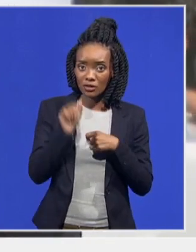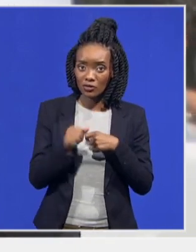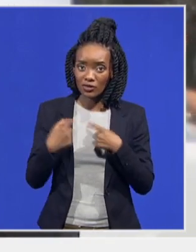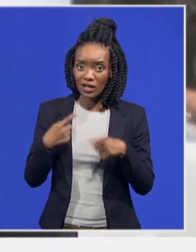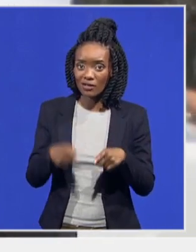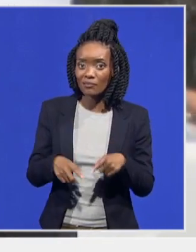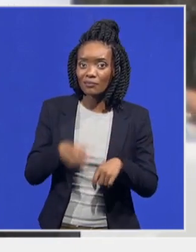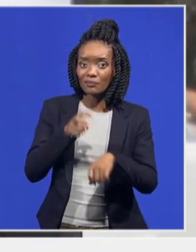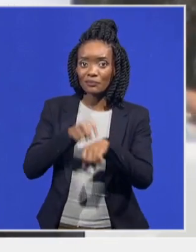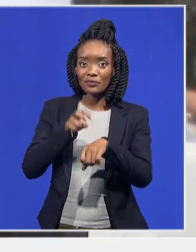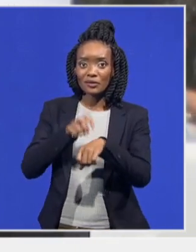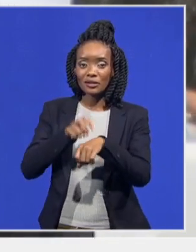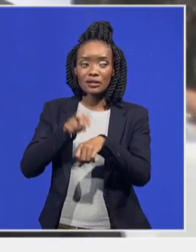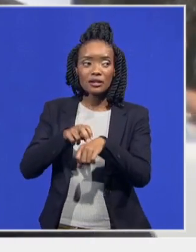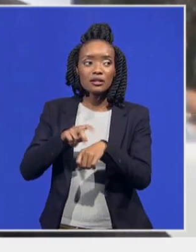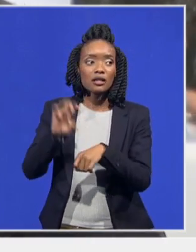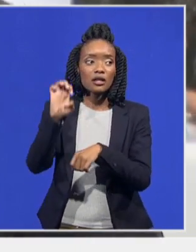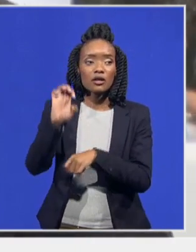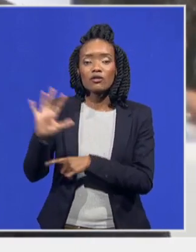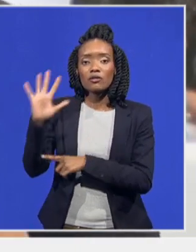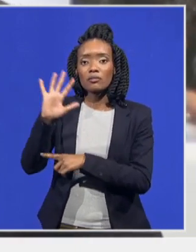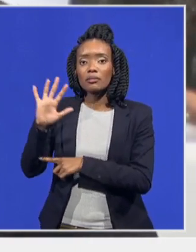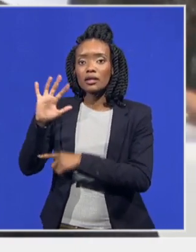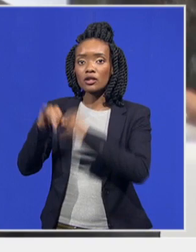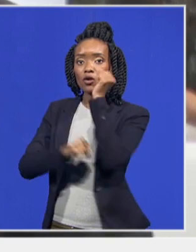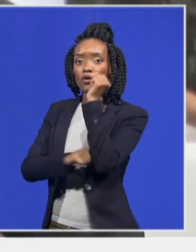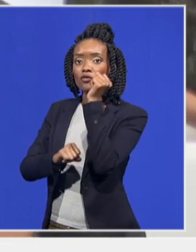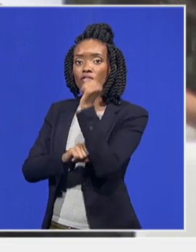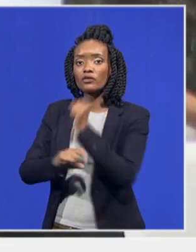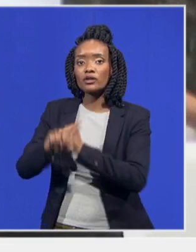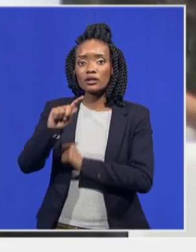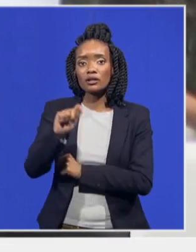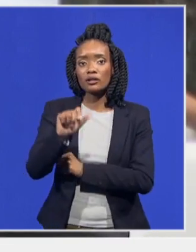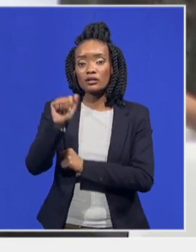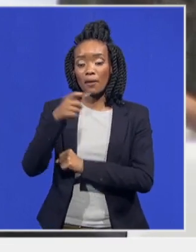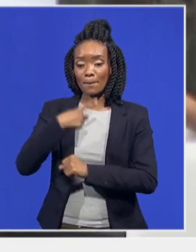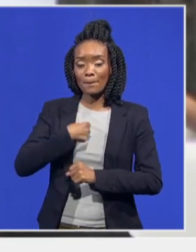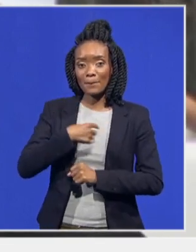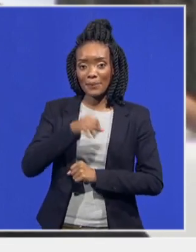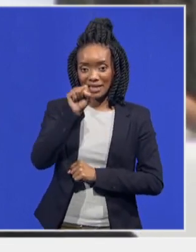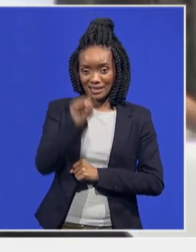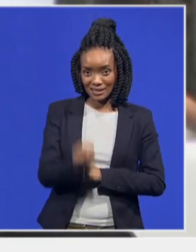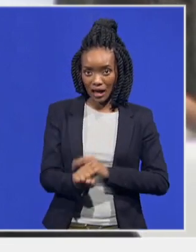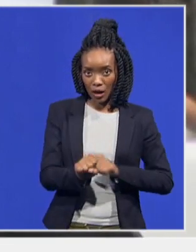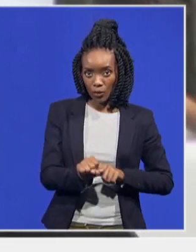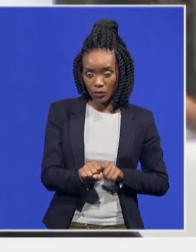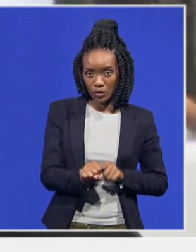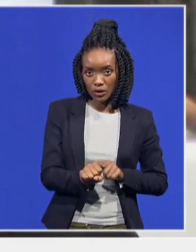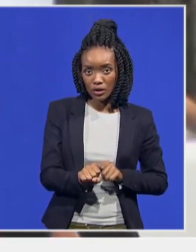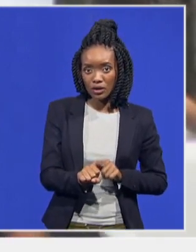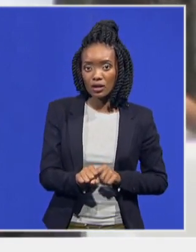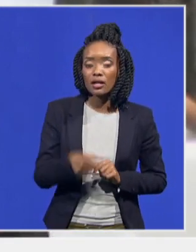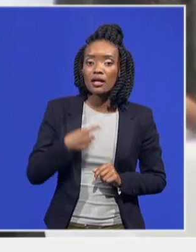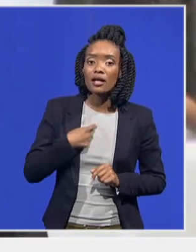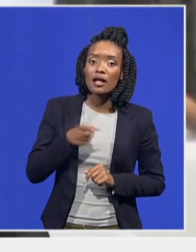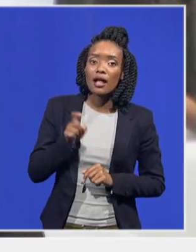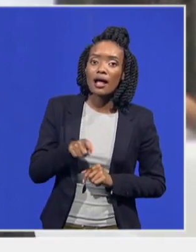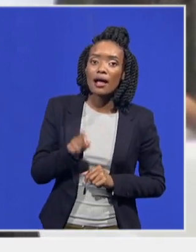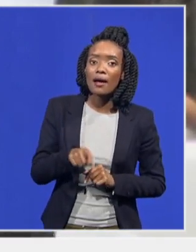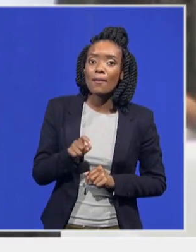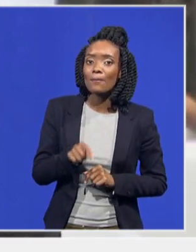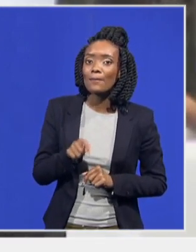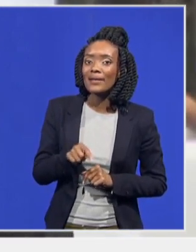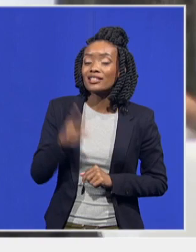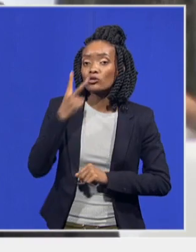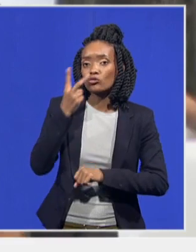office in Taipei. If I live in southern part of Taiwan, I need to take the high-speed rail for